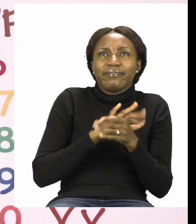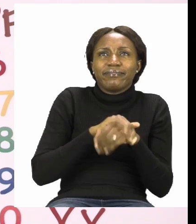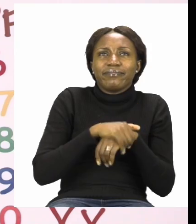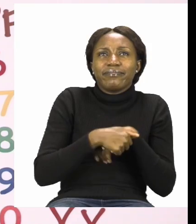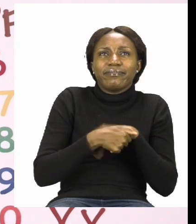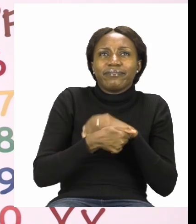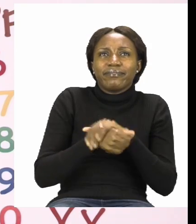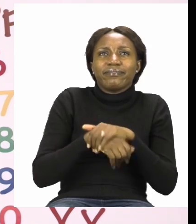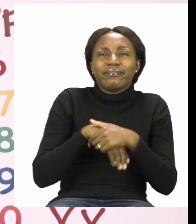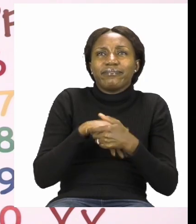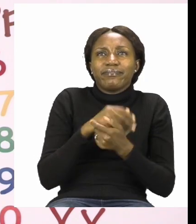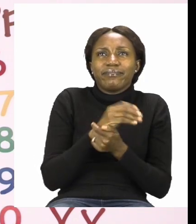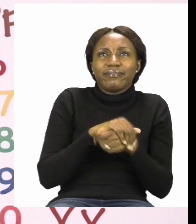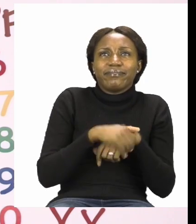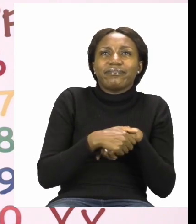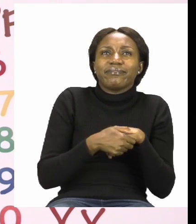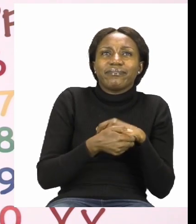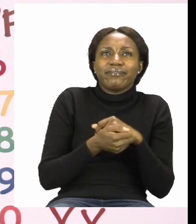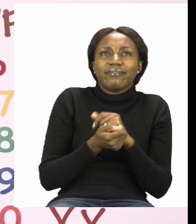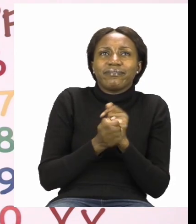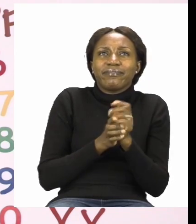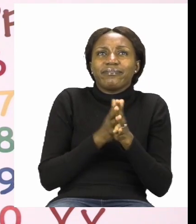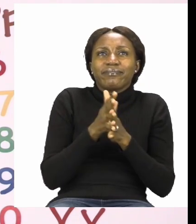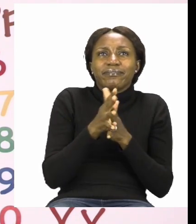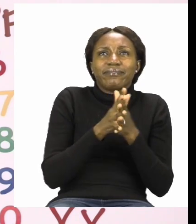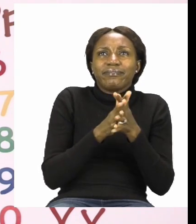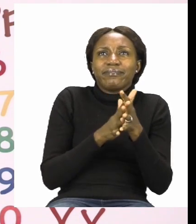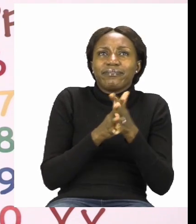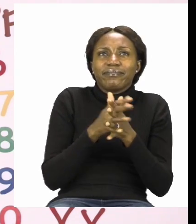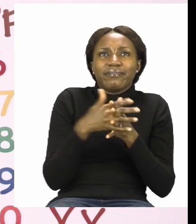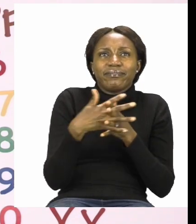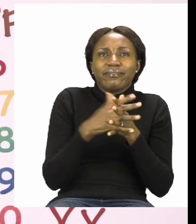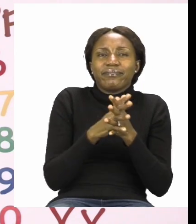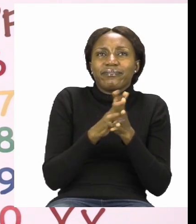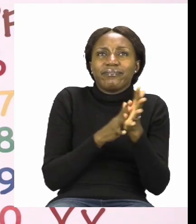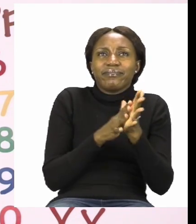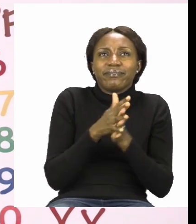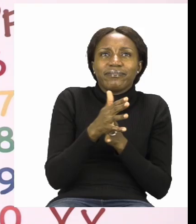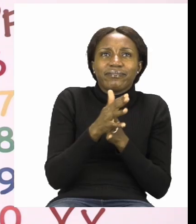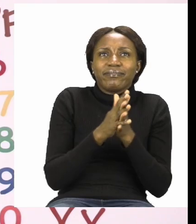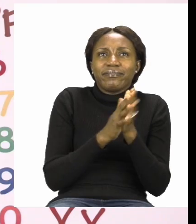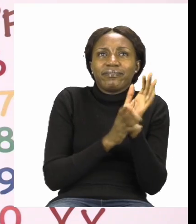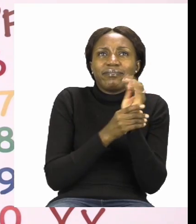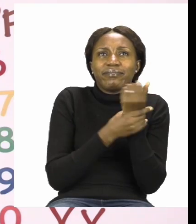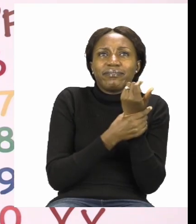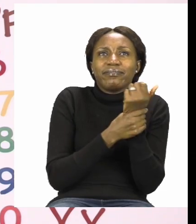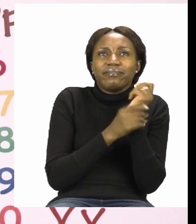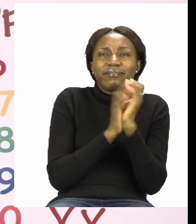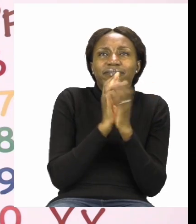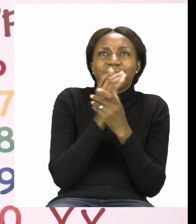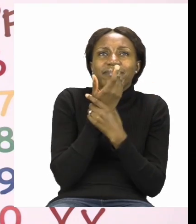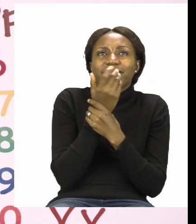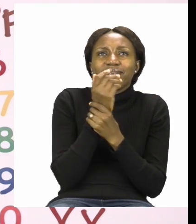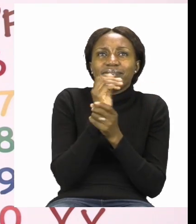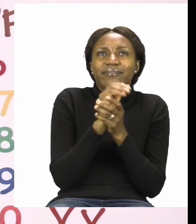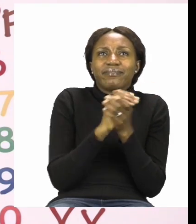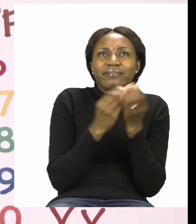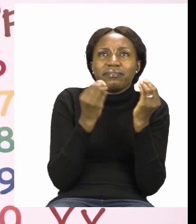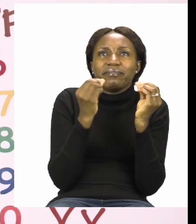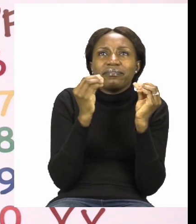our hands, in between our fingers, on our wrists, and